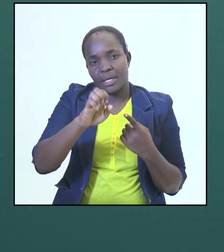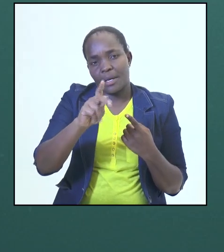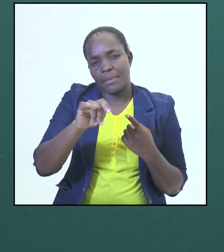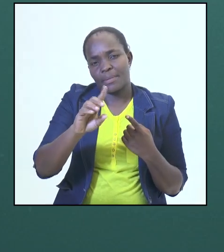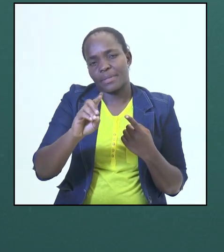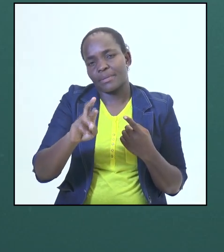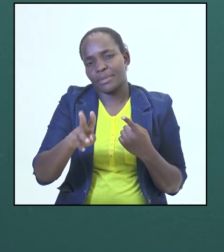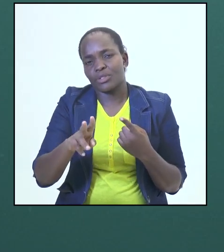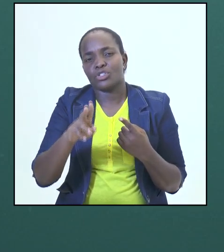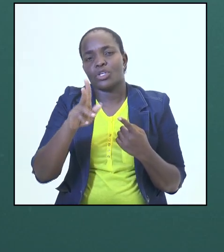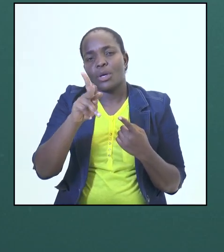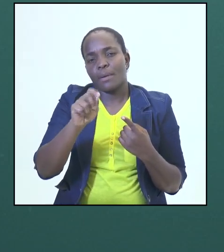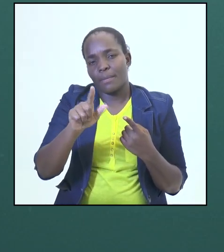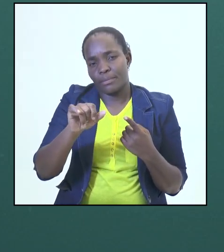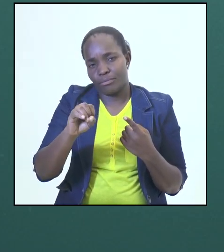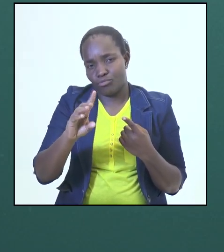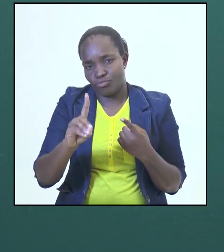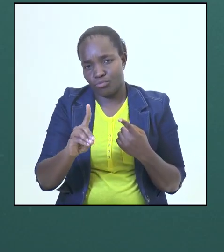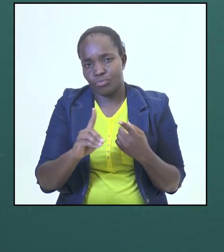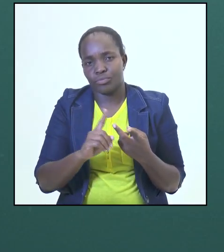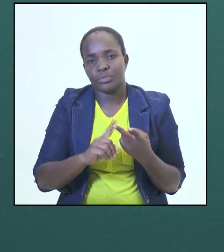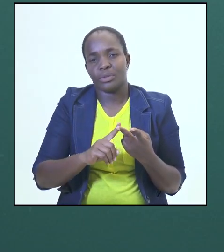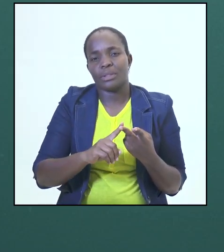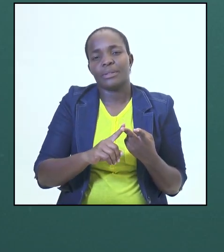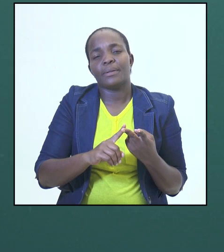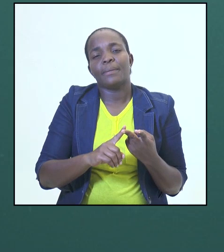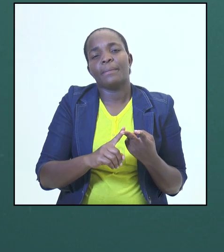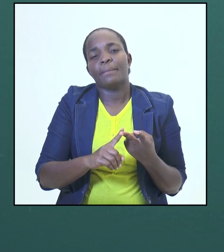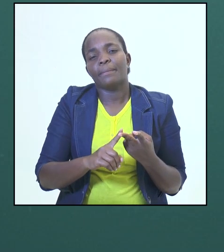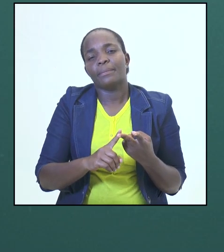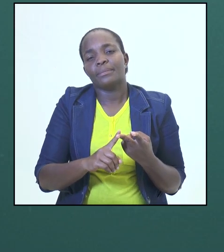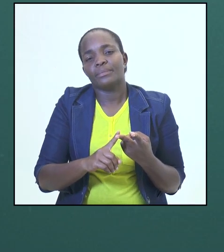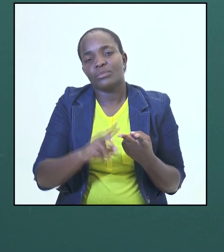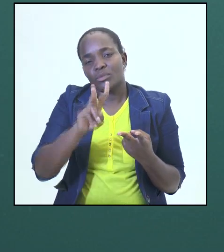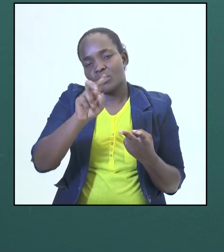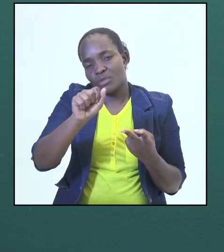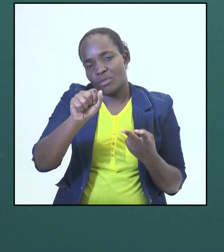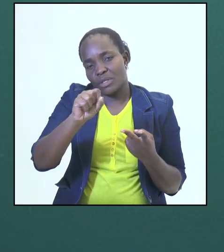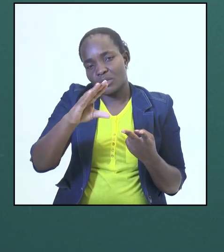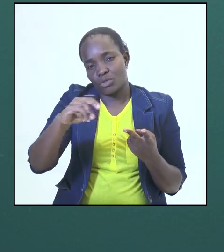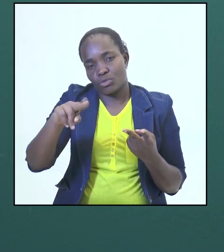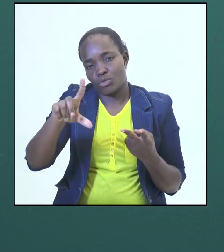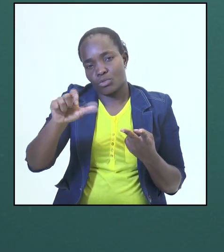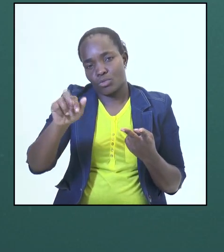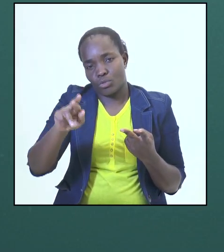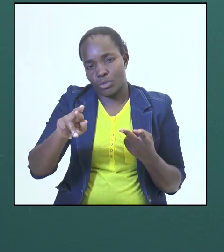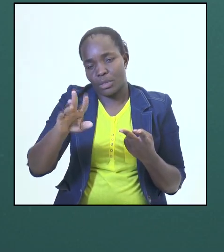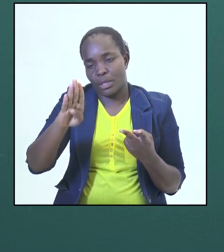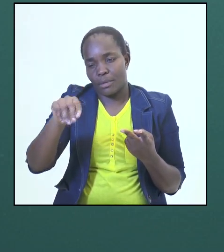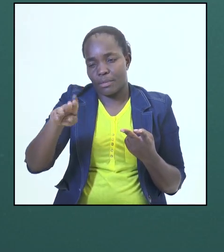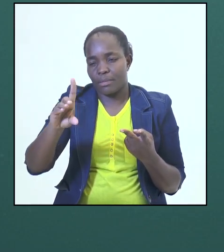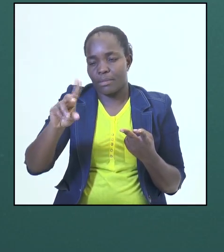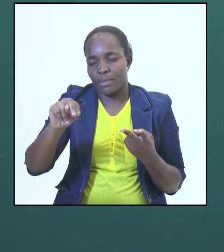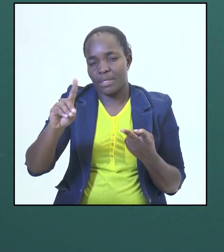the palisade, the spongy mesophil layers, the vascular bundle made of xylem tubes, the